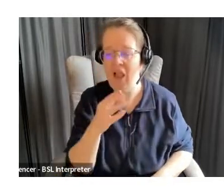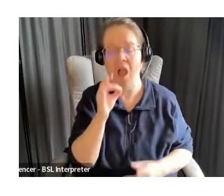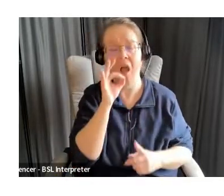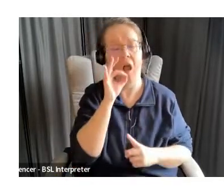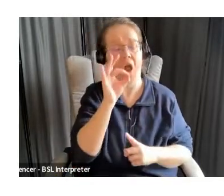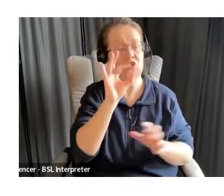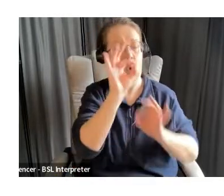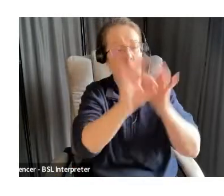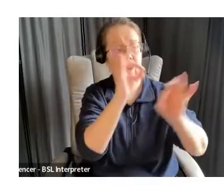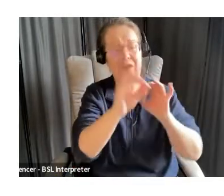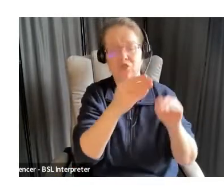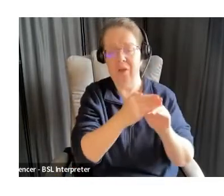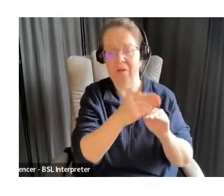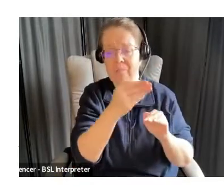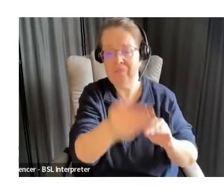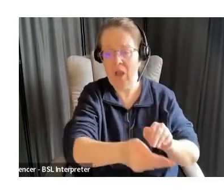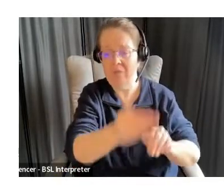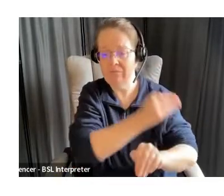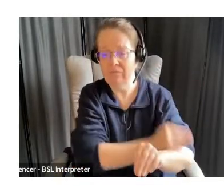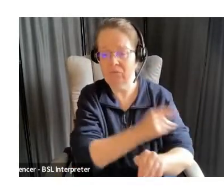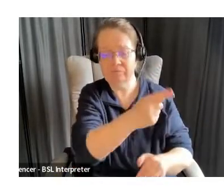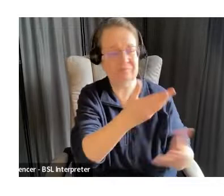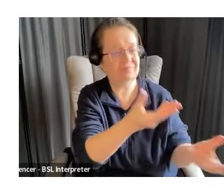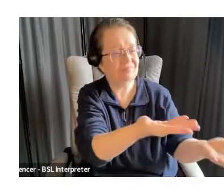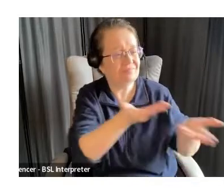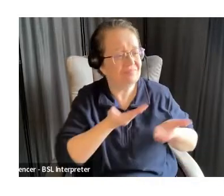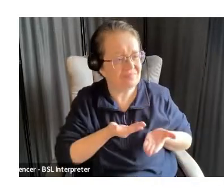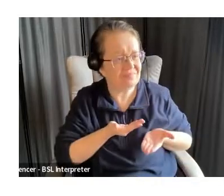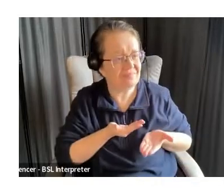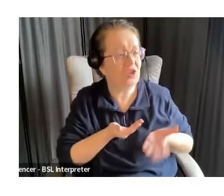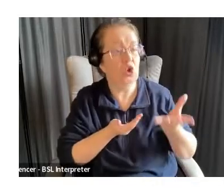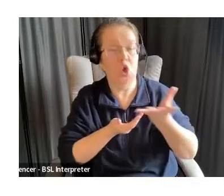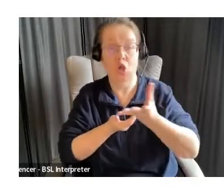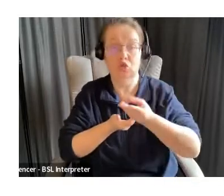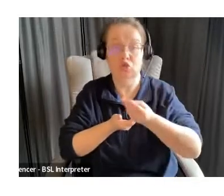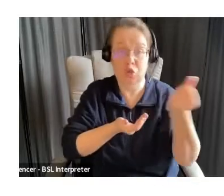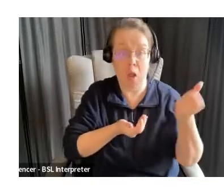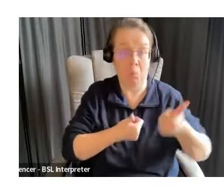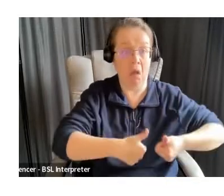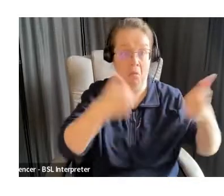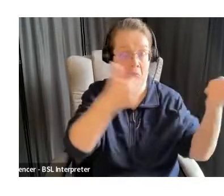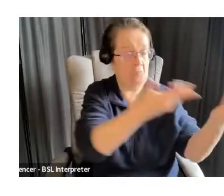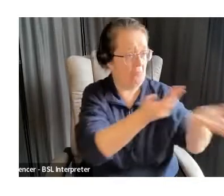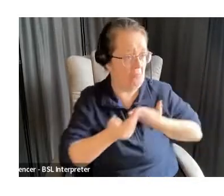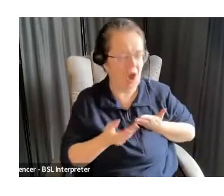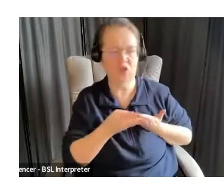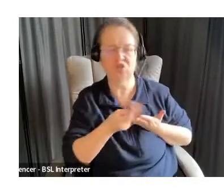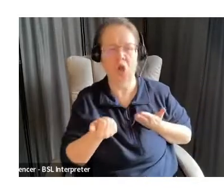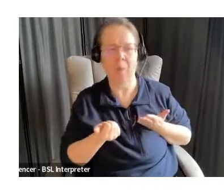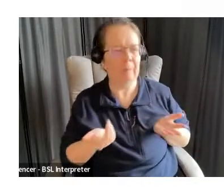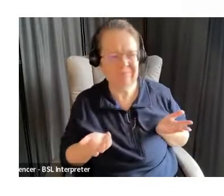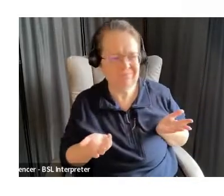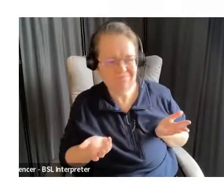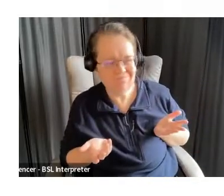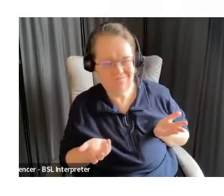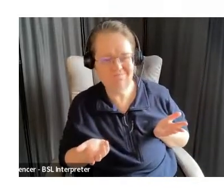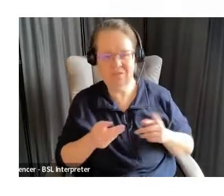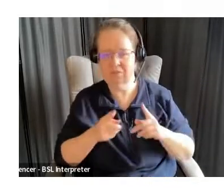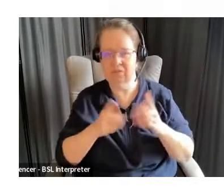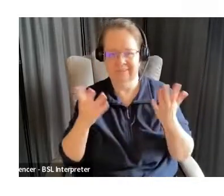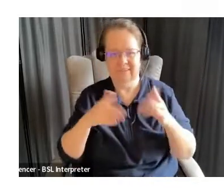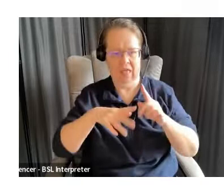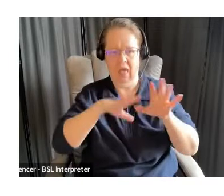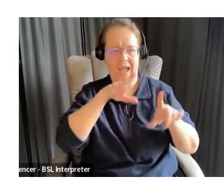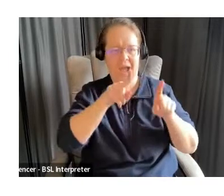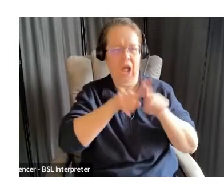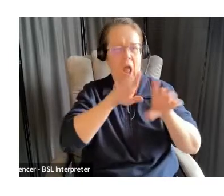has helped, but the response from employers has been patchy. I agree, Barry, 100%. It has been very, very